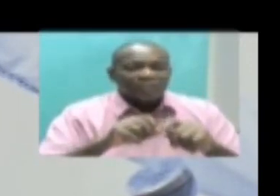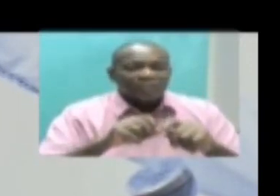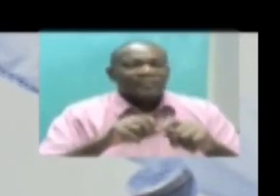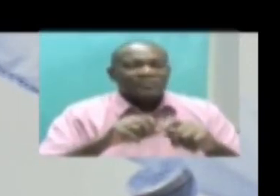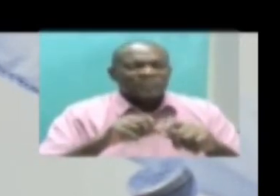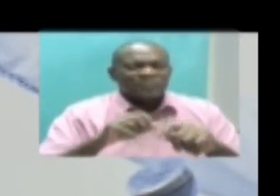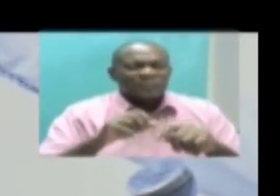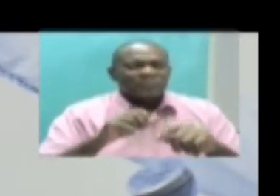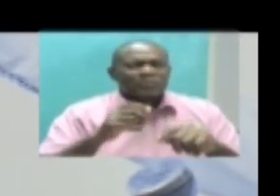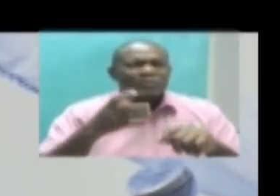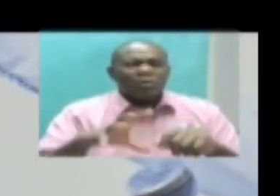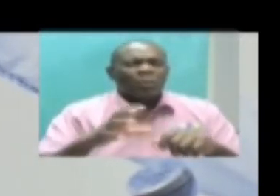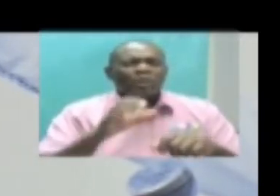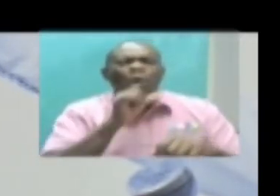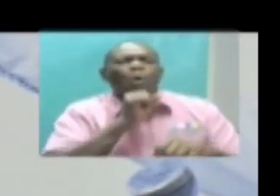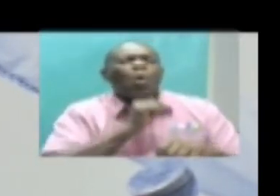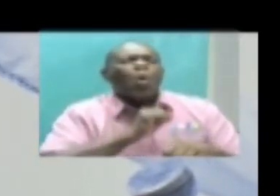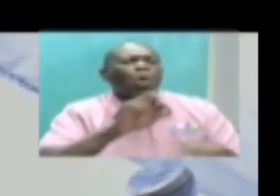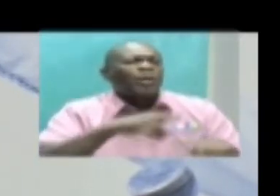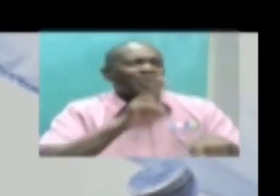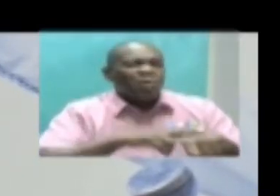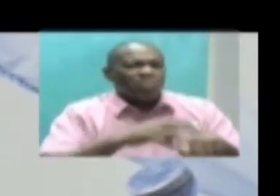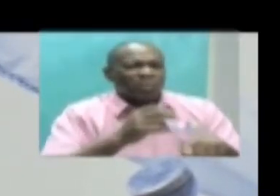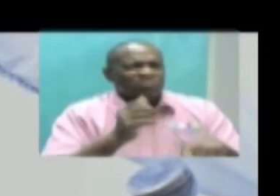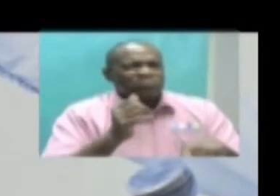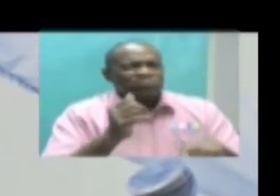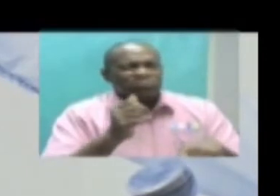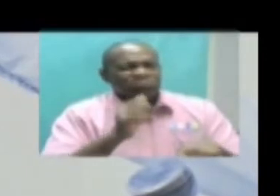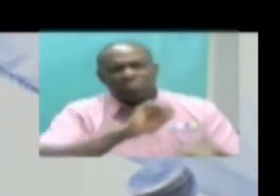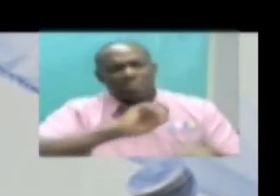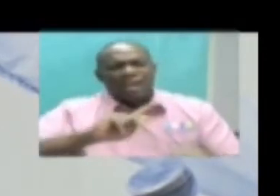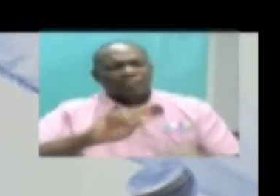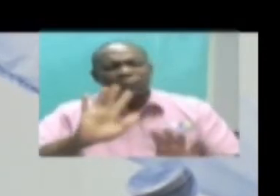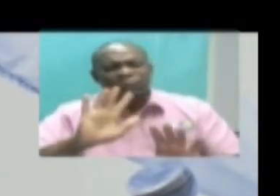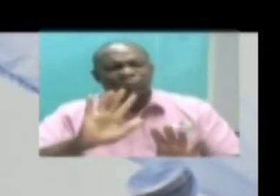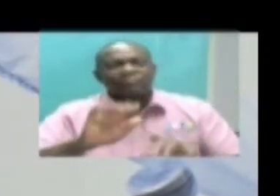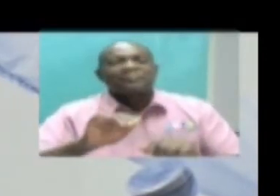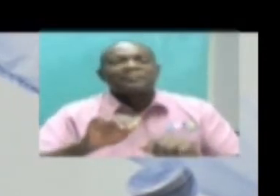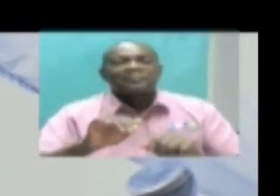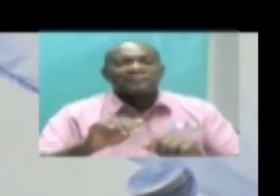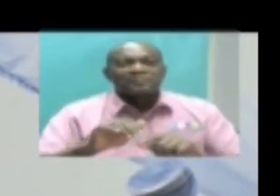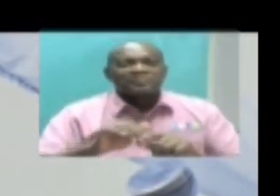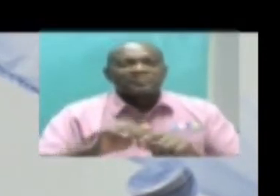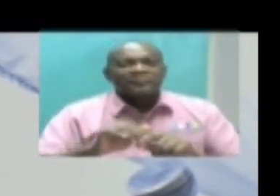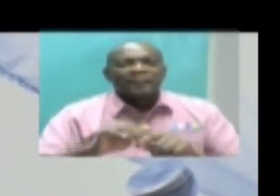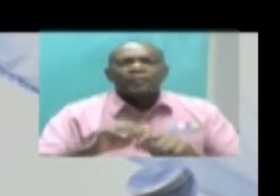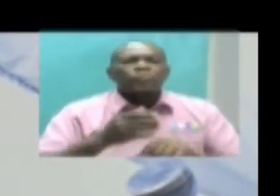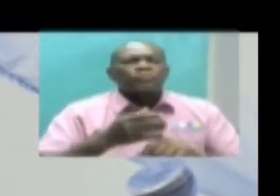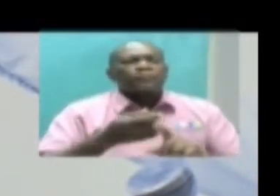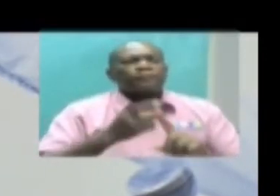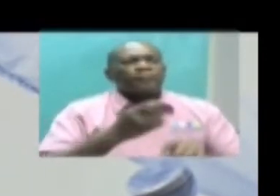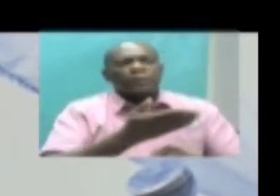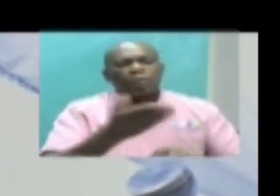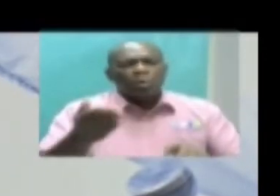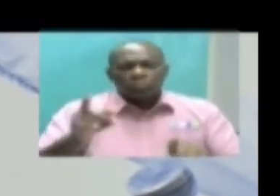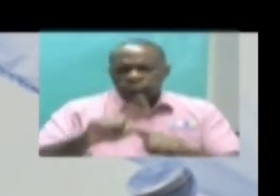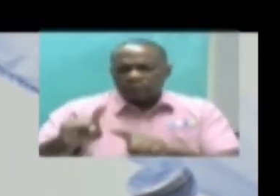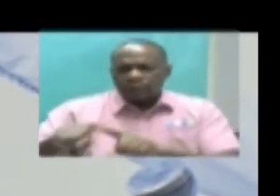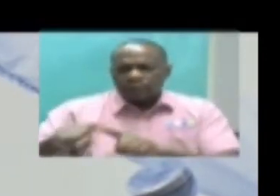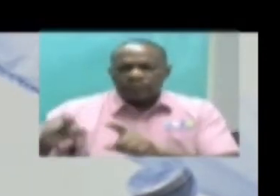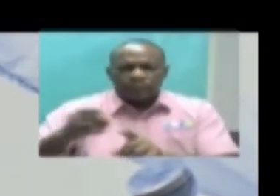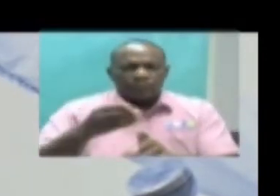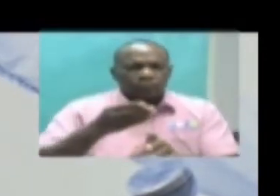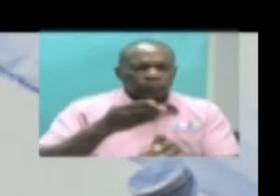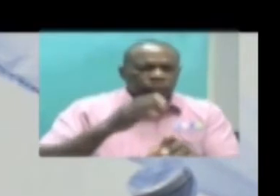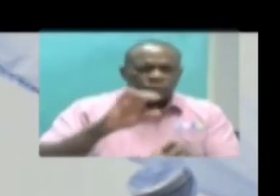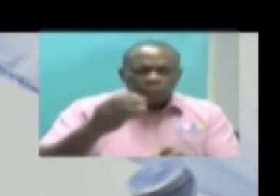Are we collectively, from your various professions, do you get the sense that we